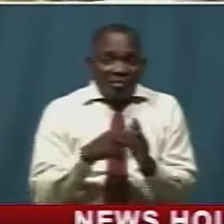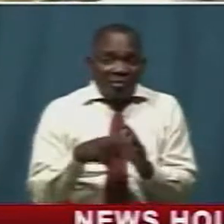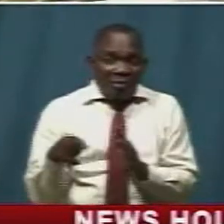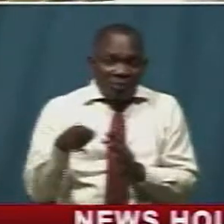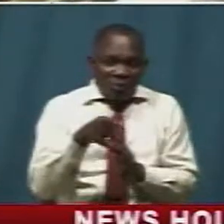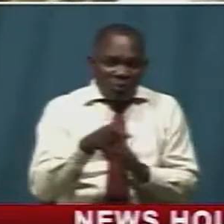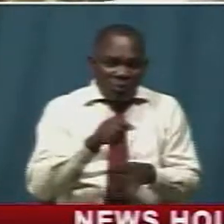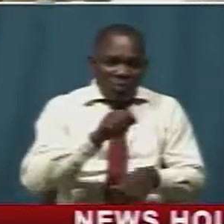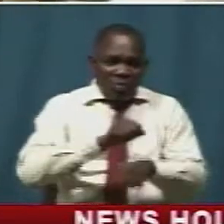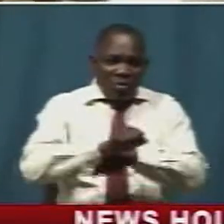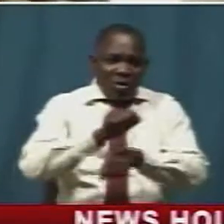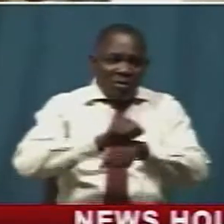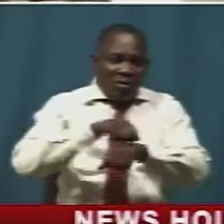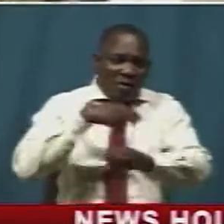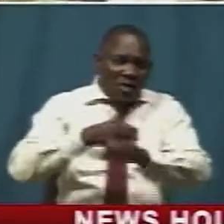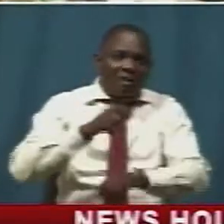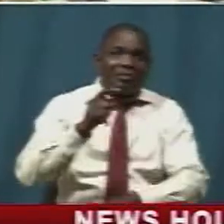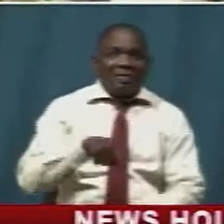effort.